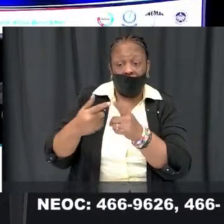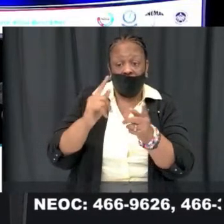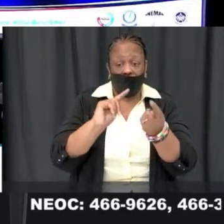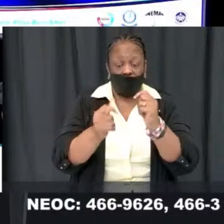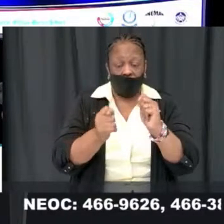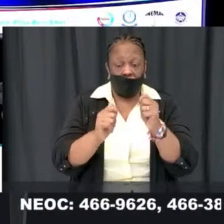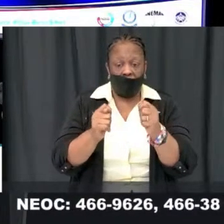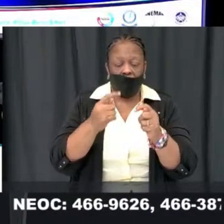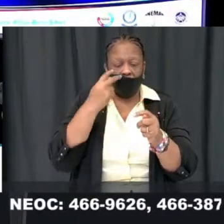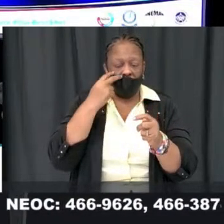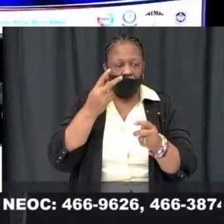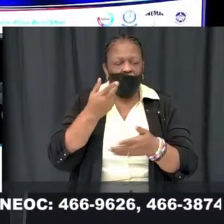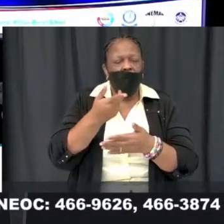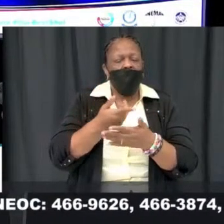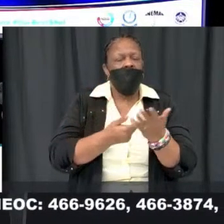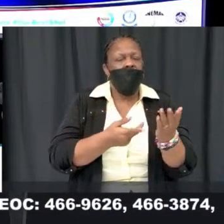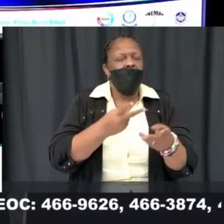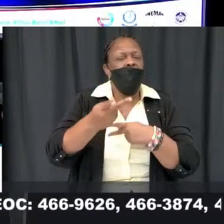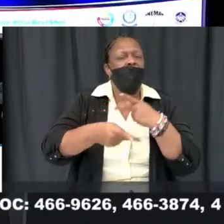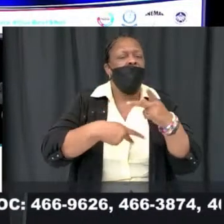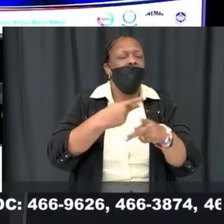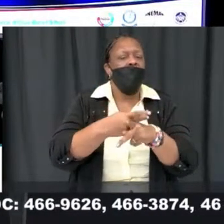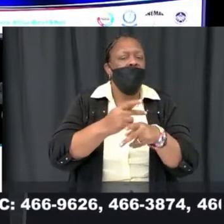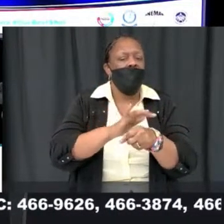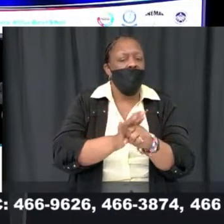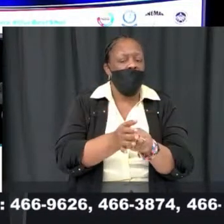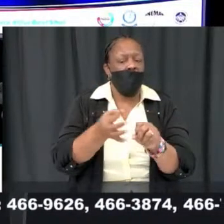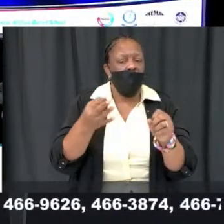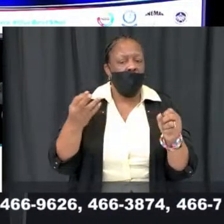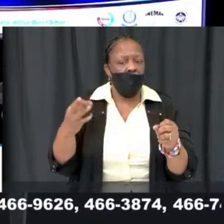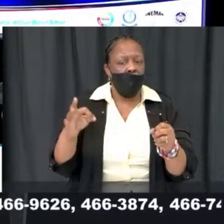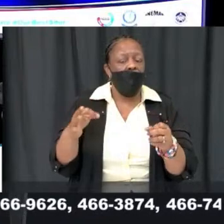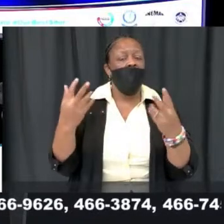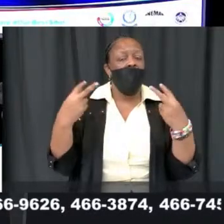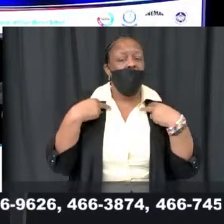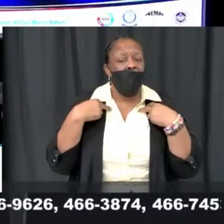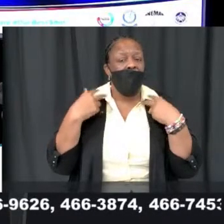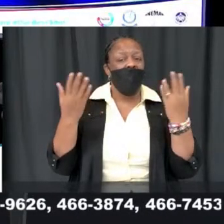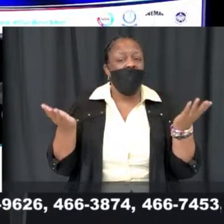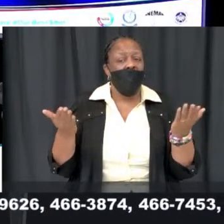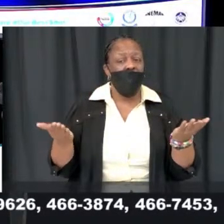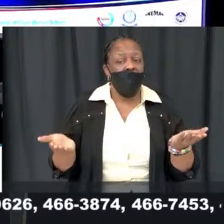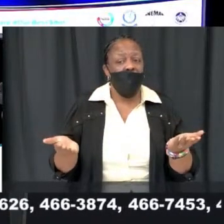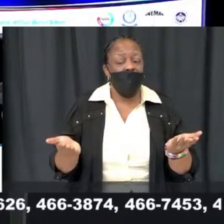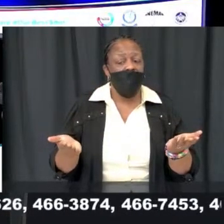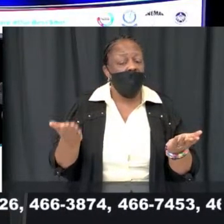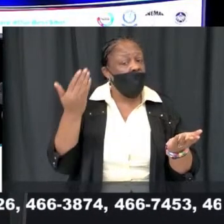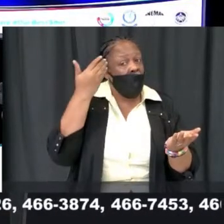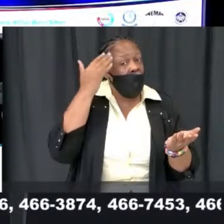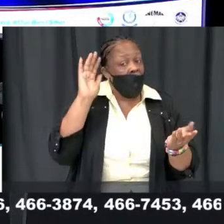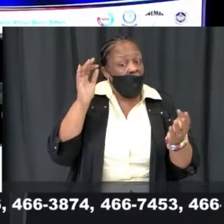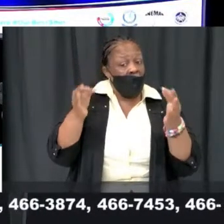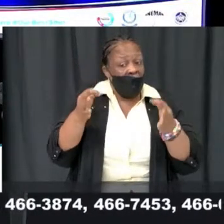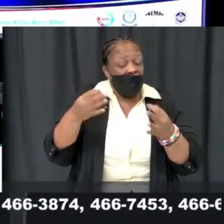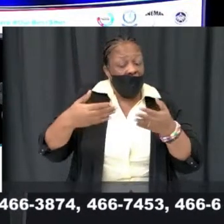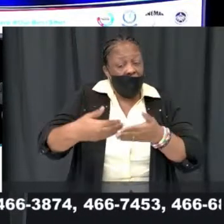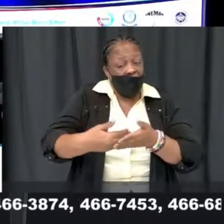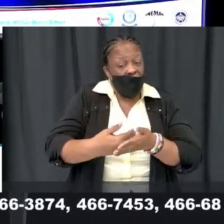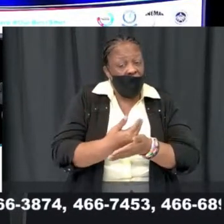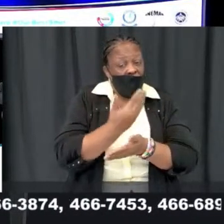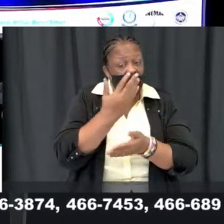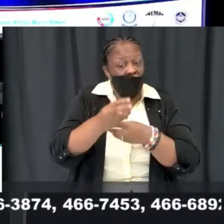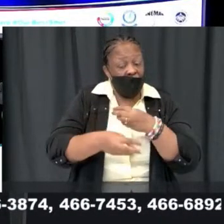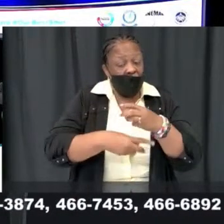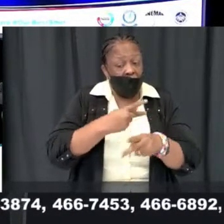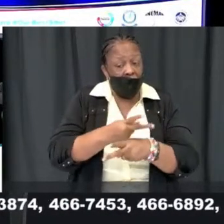we would get a fair idea as to whether or not we have a new variant here in the community. But